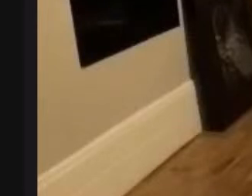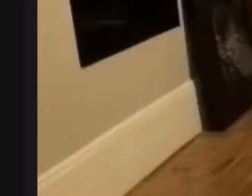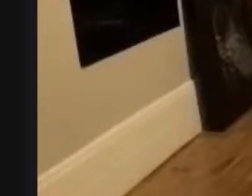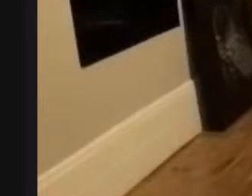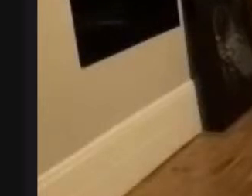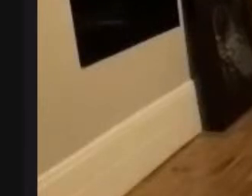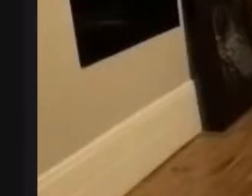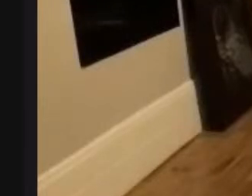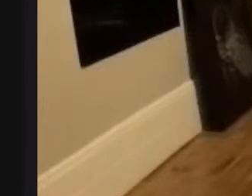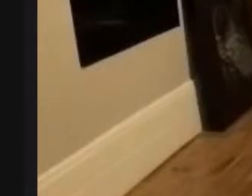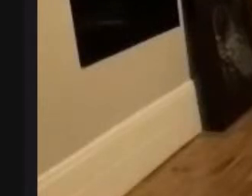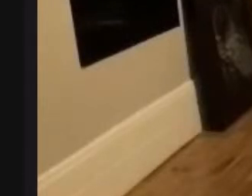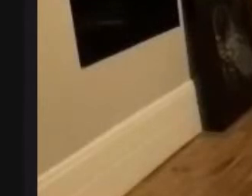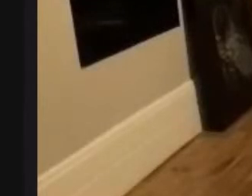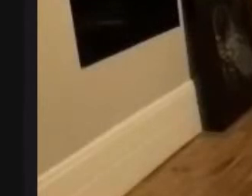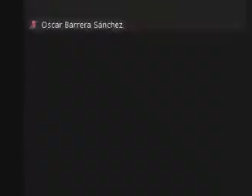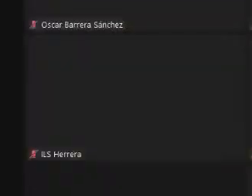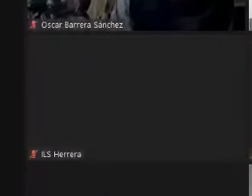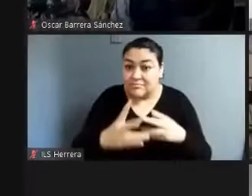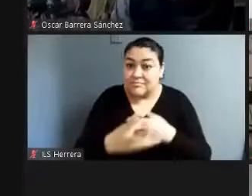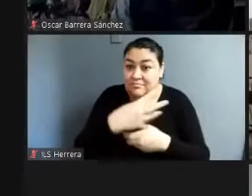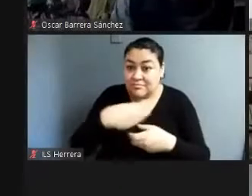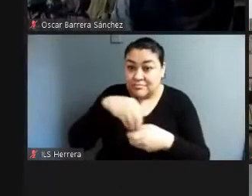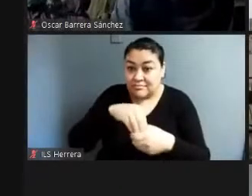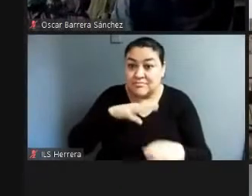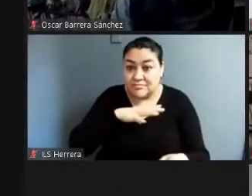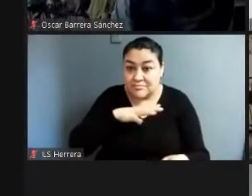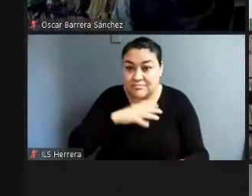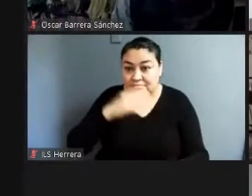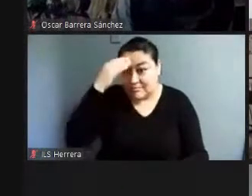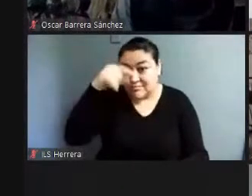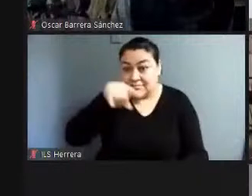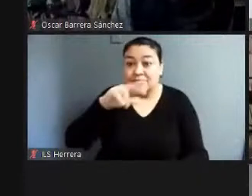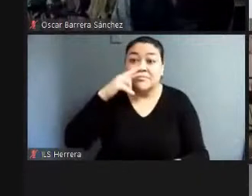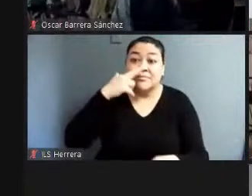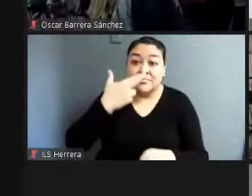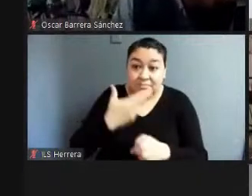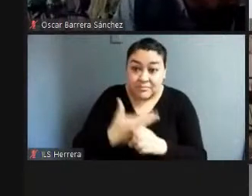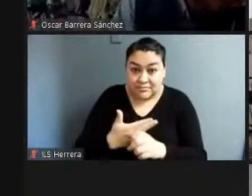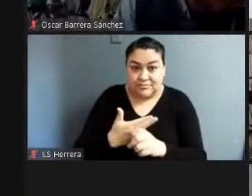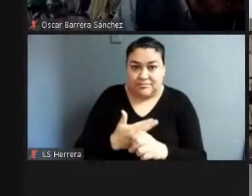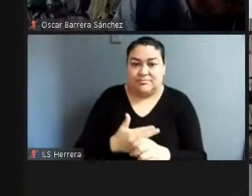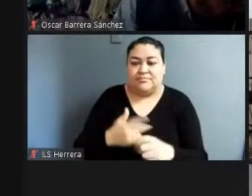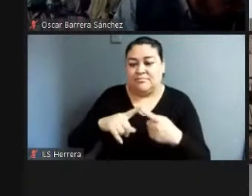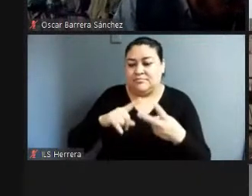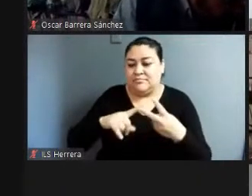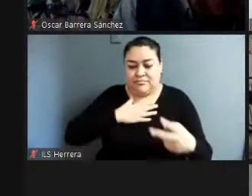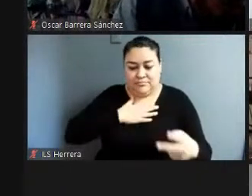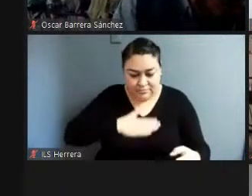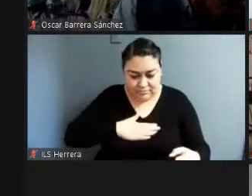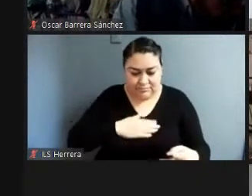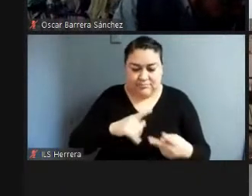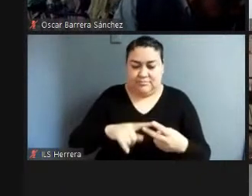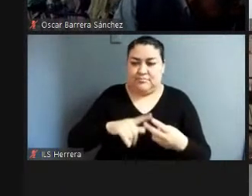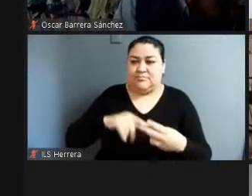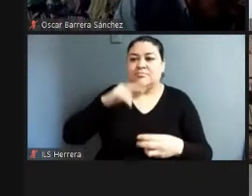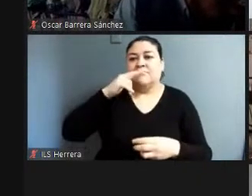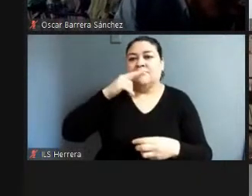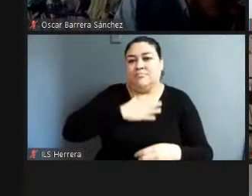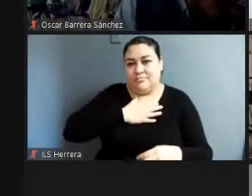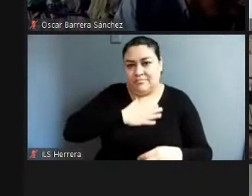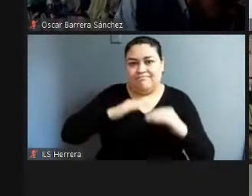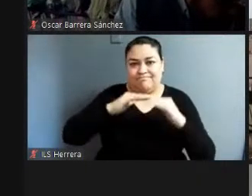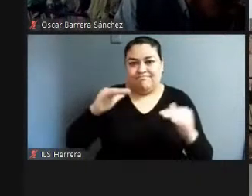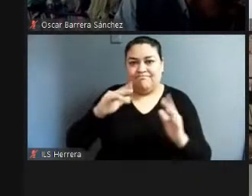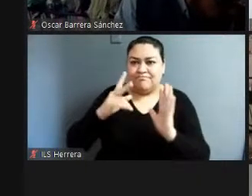all of us around social responsibility and social justice. Those are the sort of key reoccurring themes. I know that there is a question actually